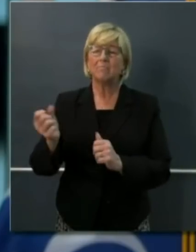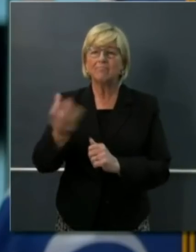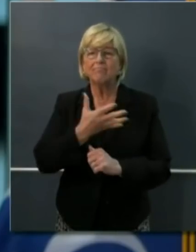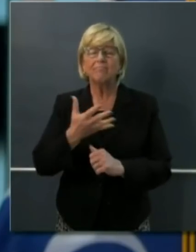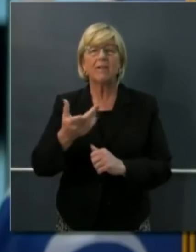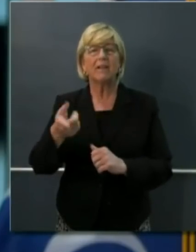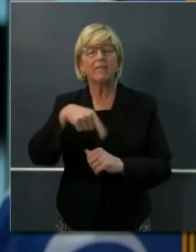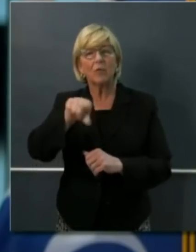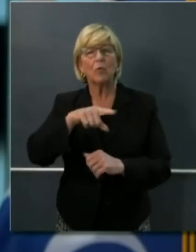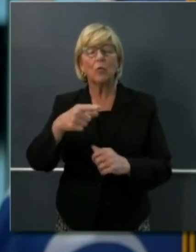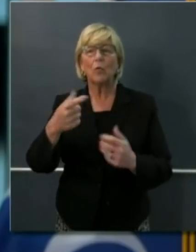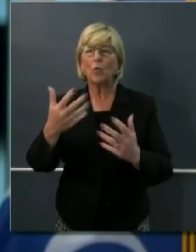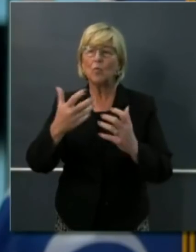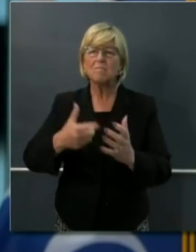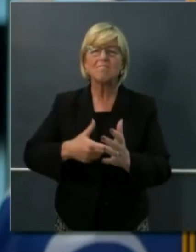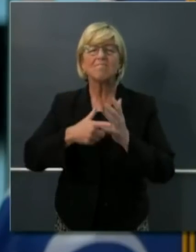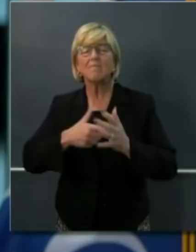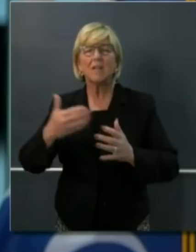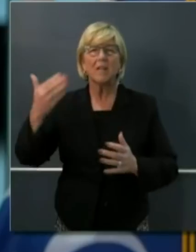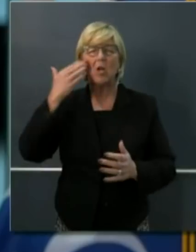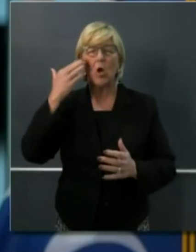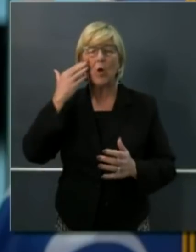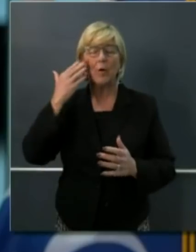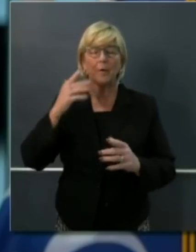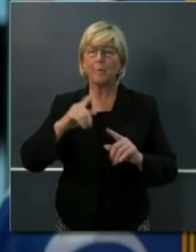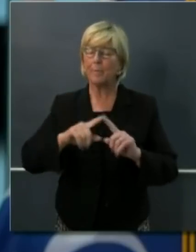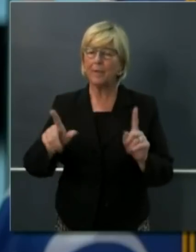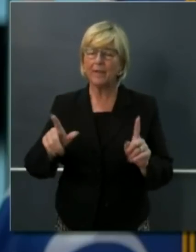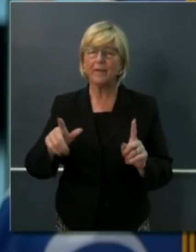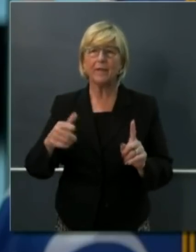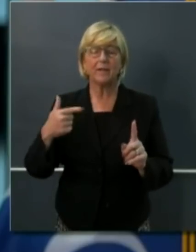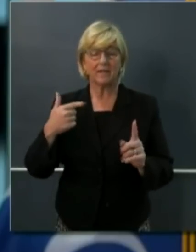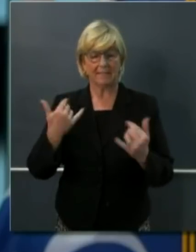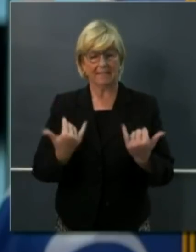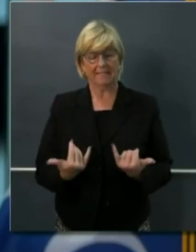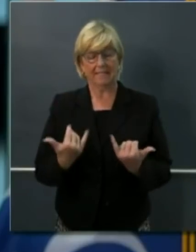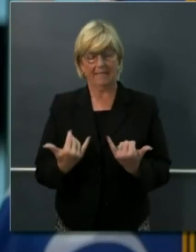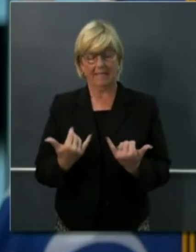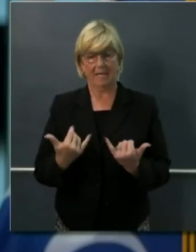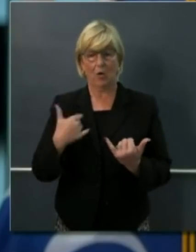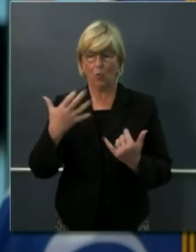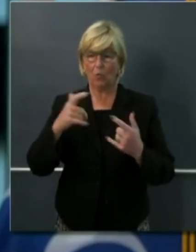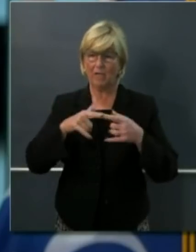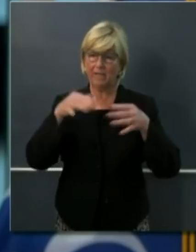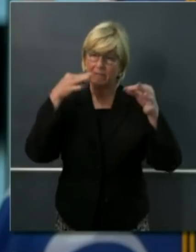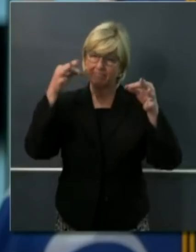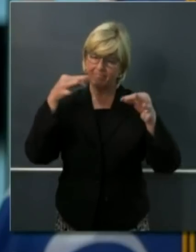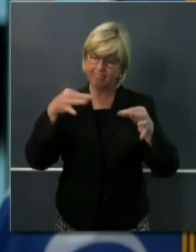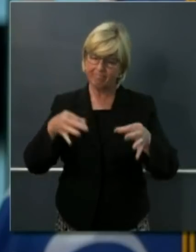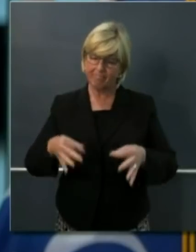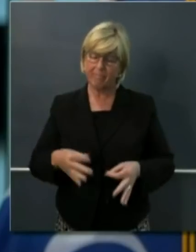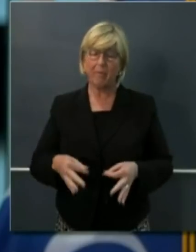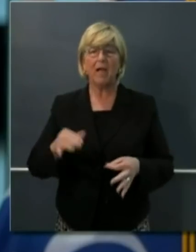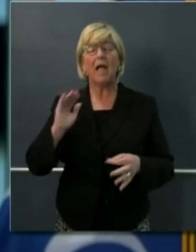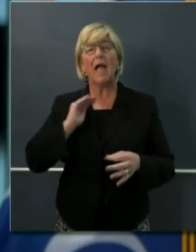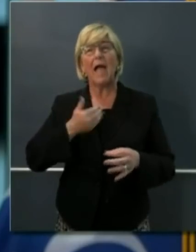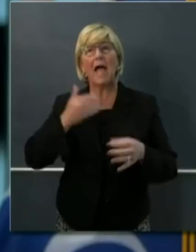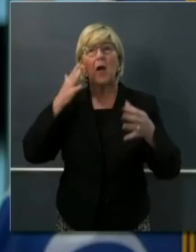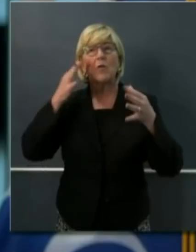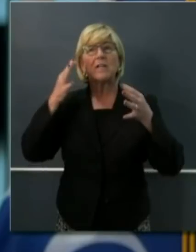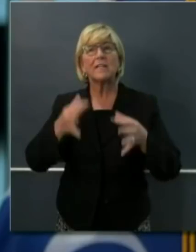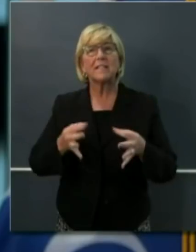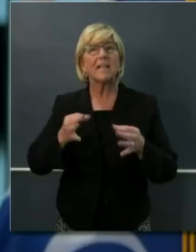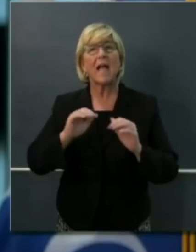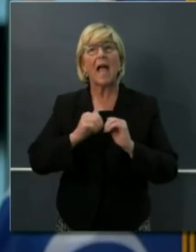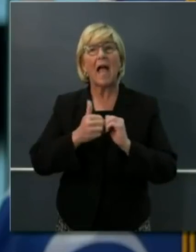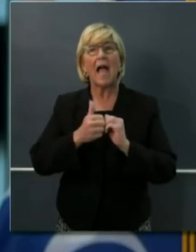and deserve. The clarity, however, we are providing today is the clarity of indicators that guide that